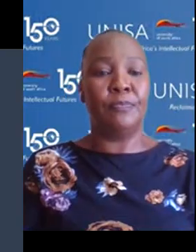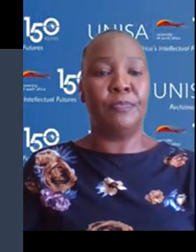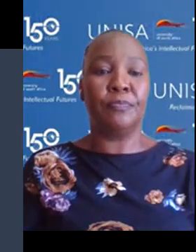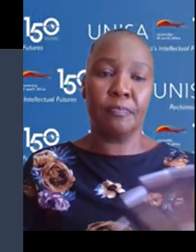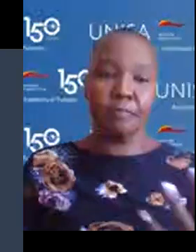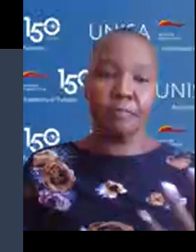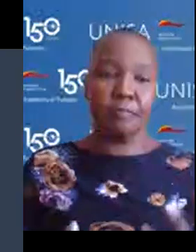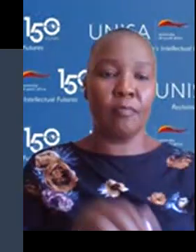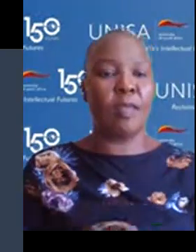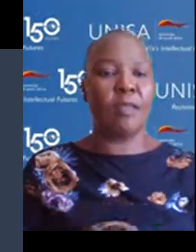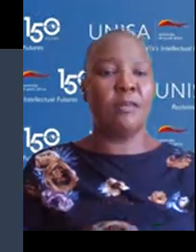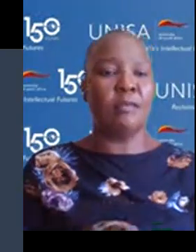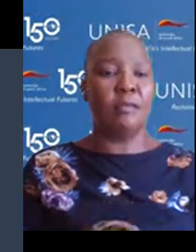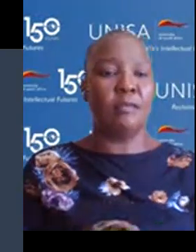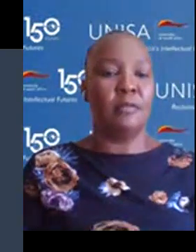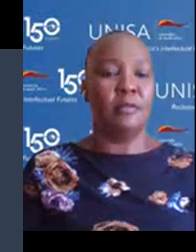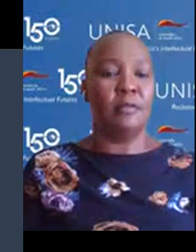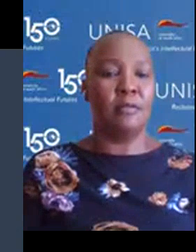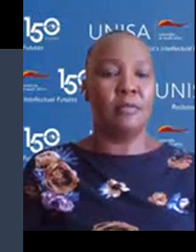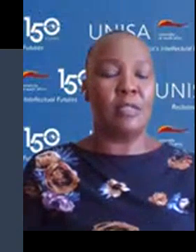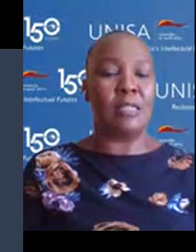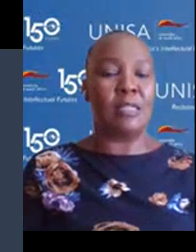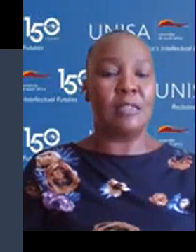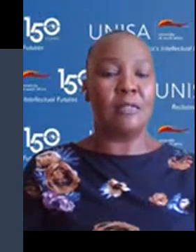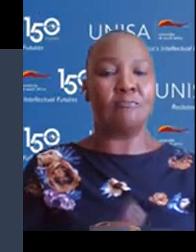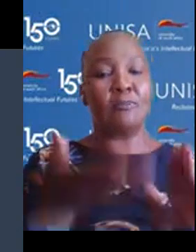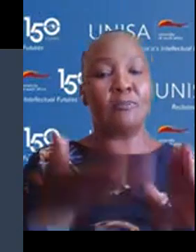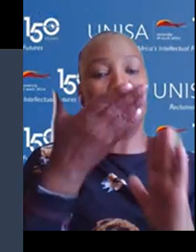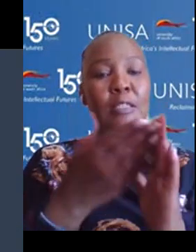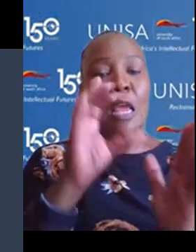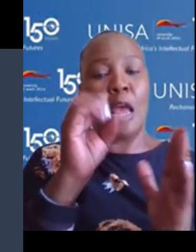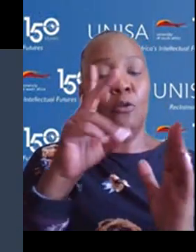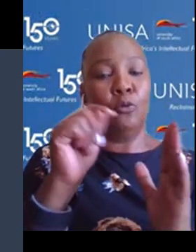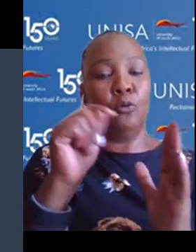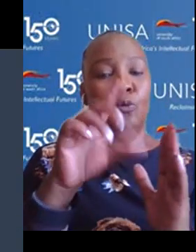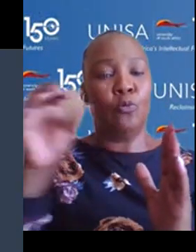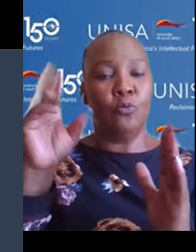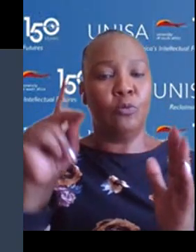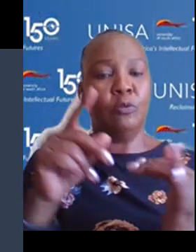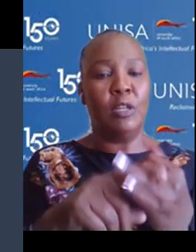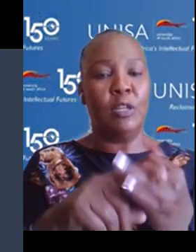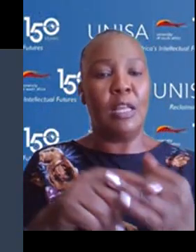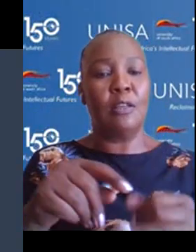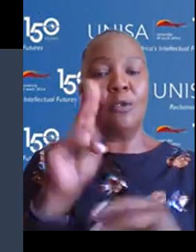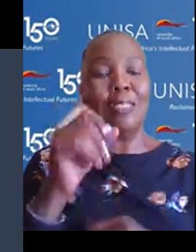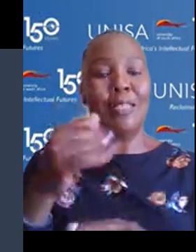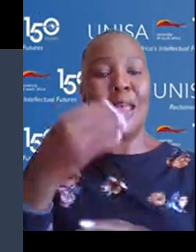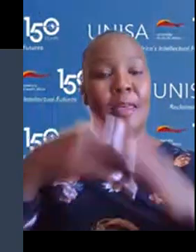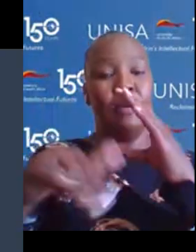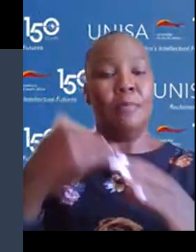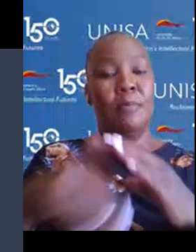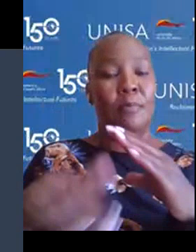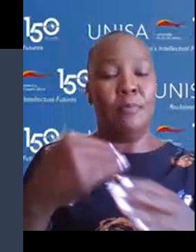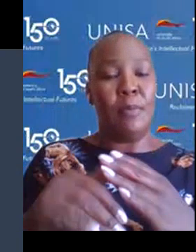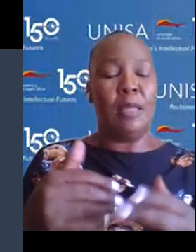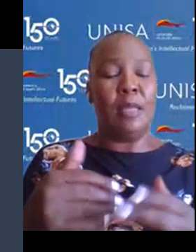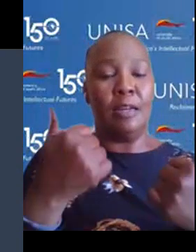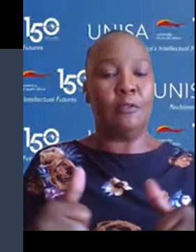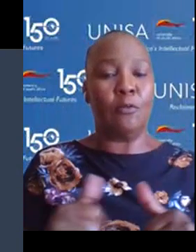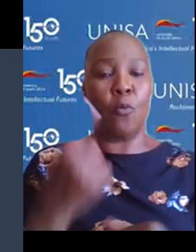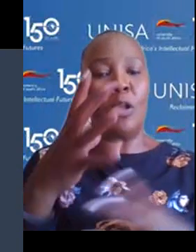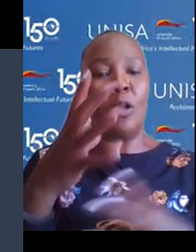the apps that we will be looking at throughout this course will be Outlook, your UNISA email account, your OneDrive, how